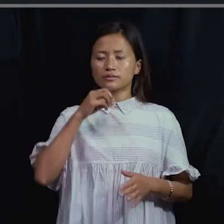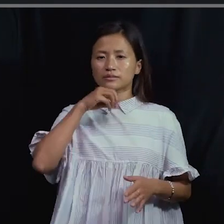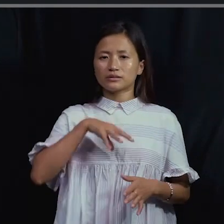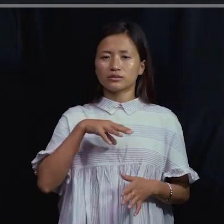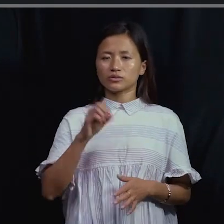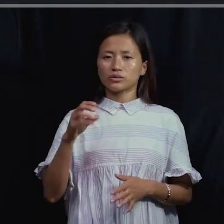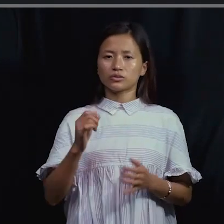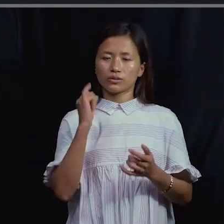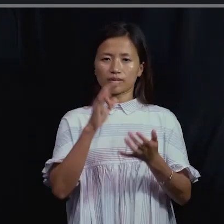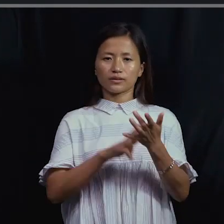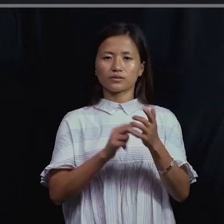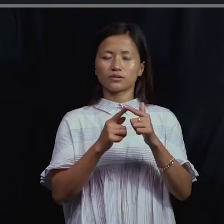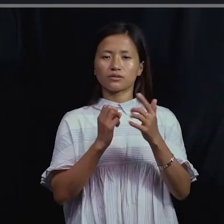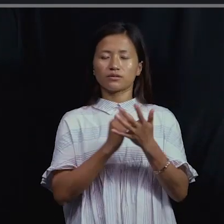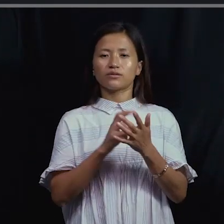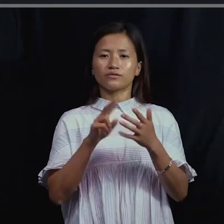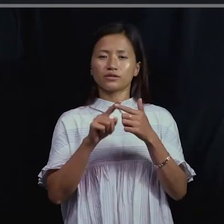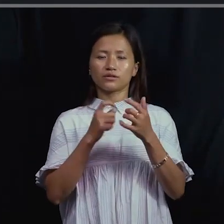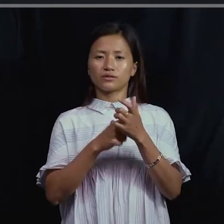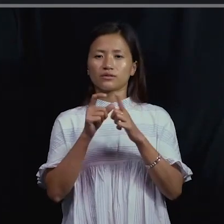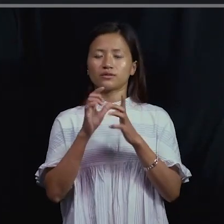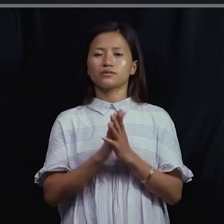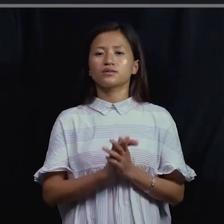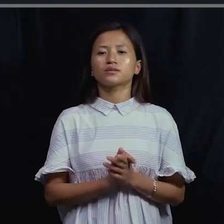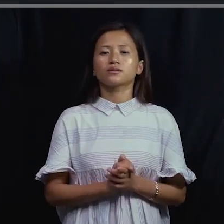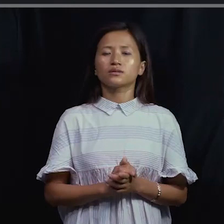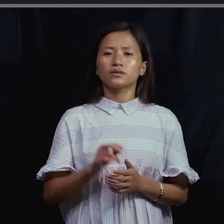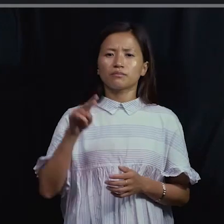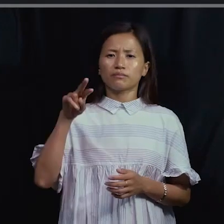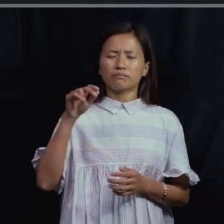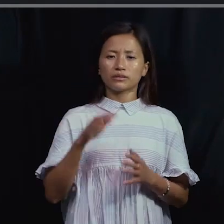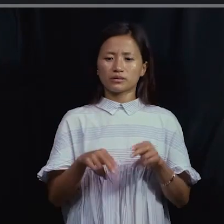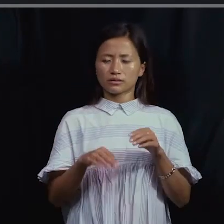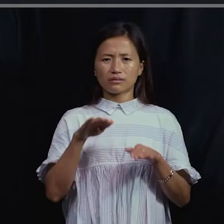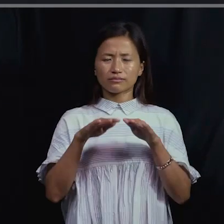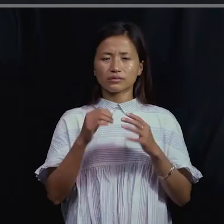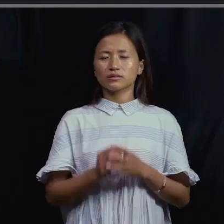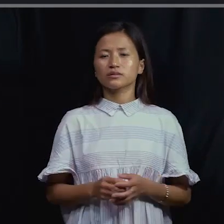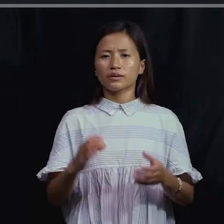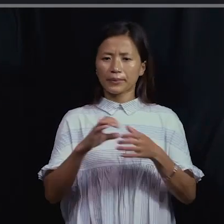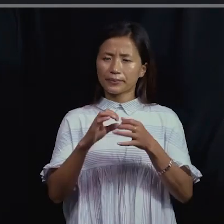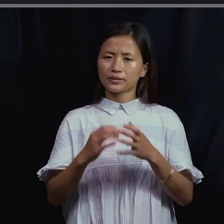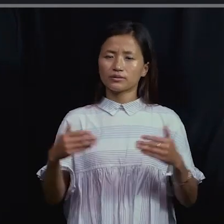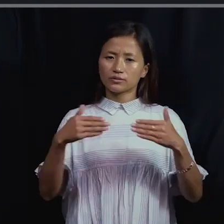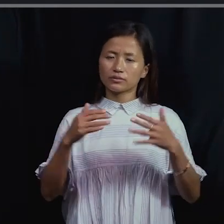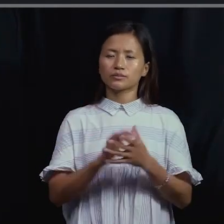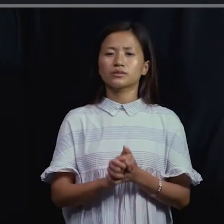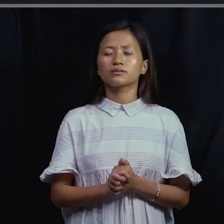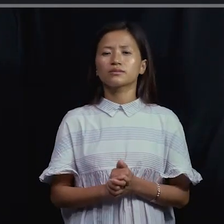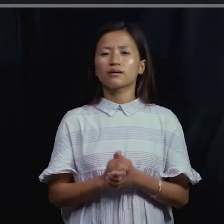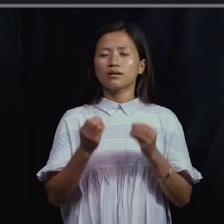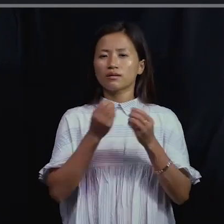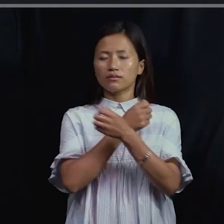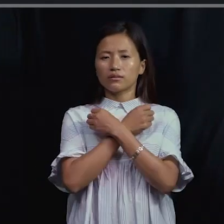introvert also. So what do you mean by introvert? Introvert would mean not mingling with friends and, you know, the love of being